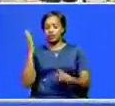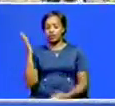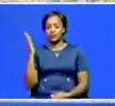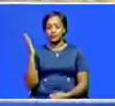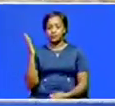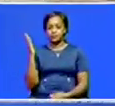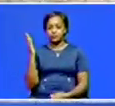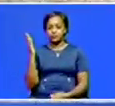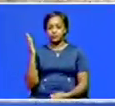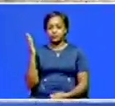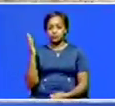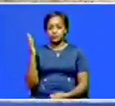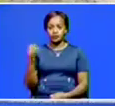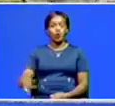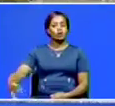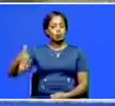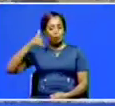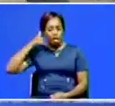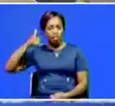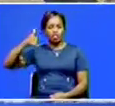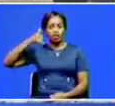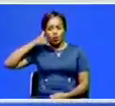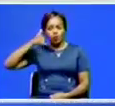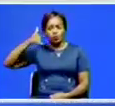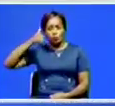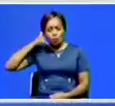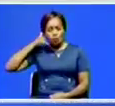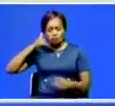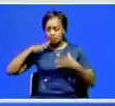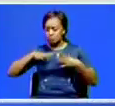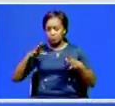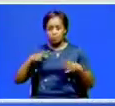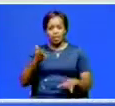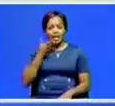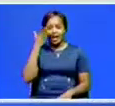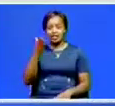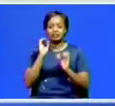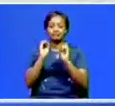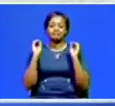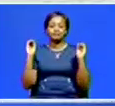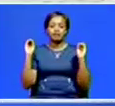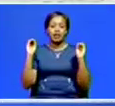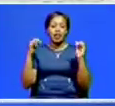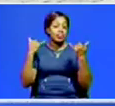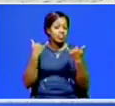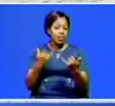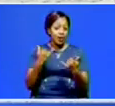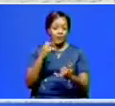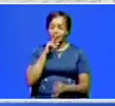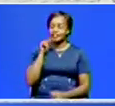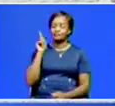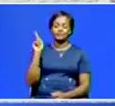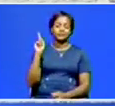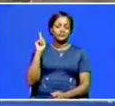His calls have gone unanswered since Friday mid-morning and Shem is now becoming frustrated with the